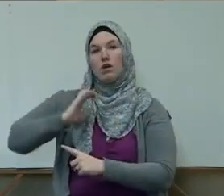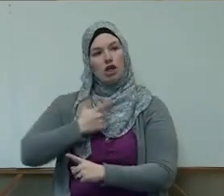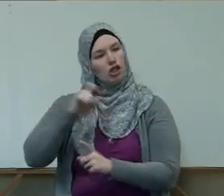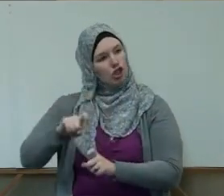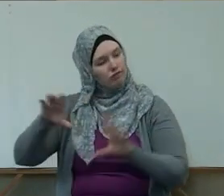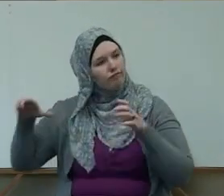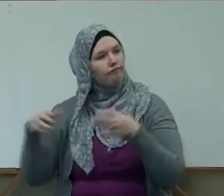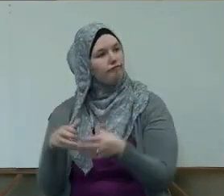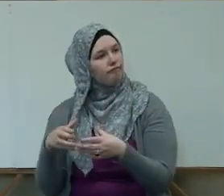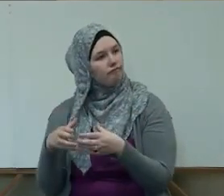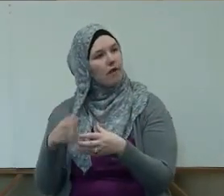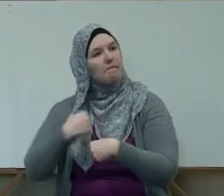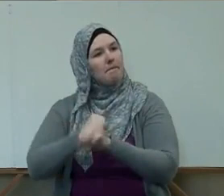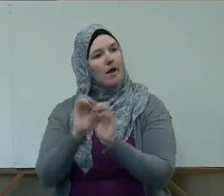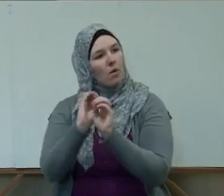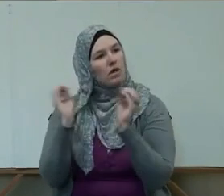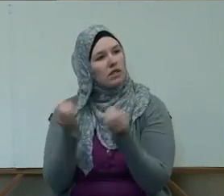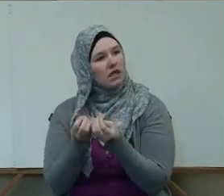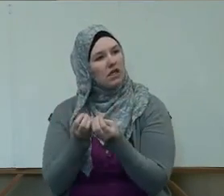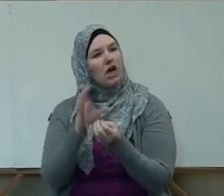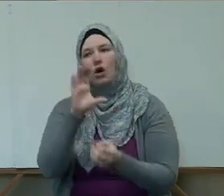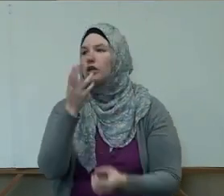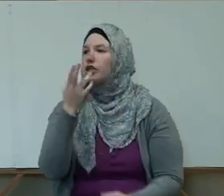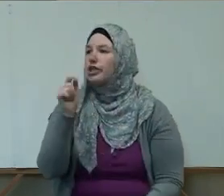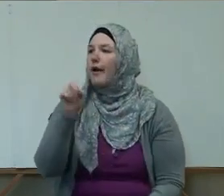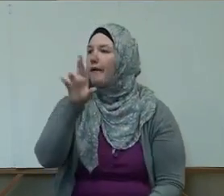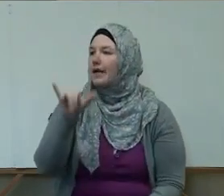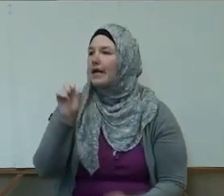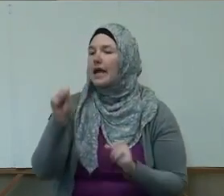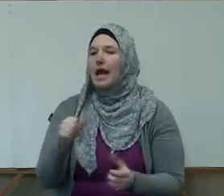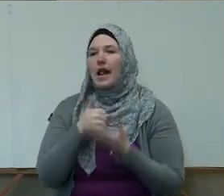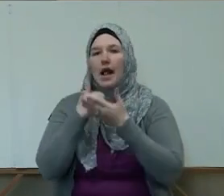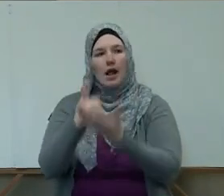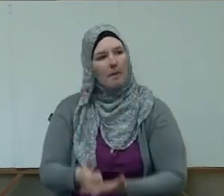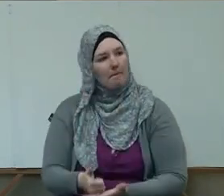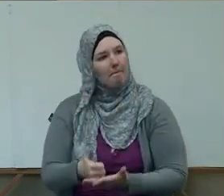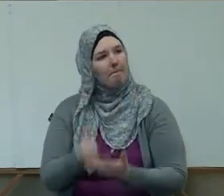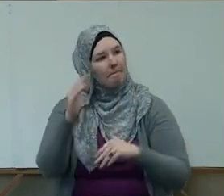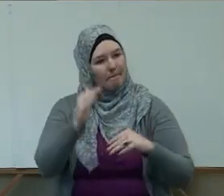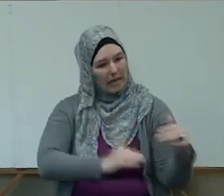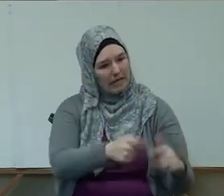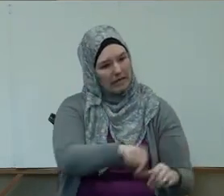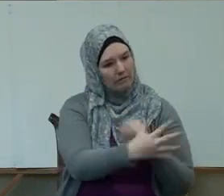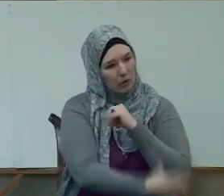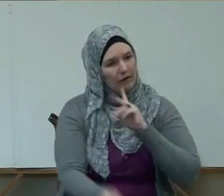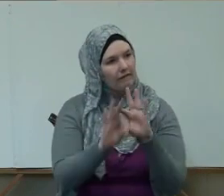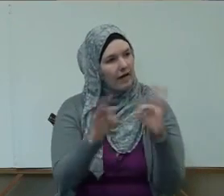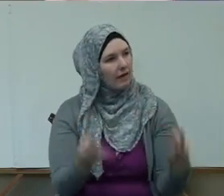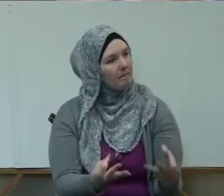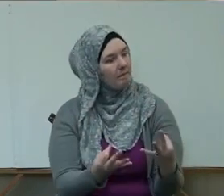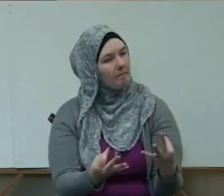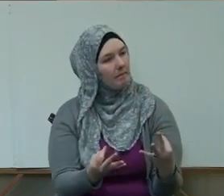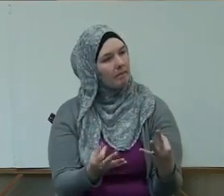together and form organizations and charities that can help fill the gap. Because it is the dignity of